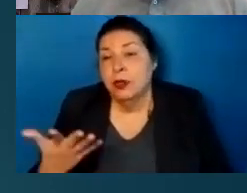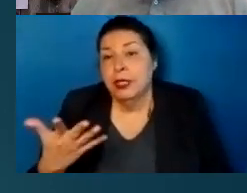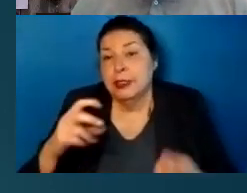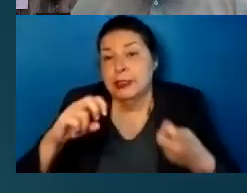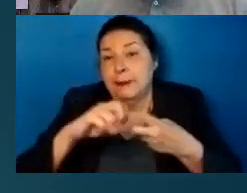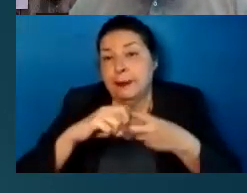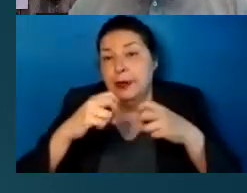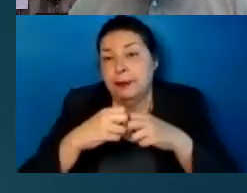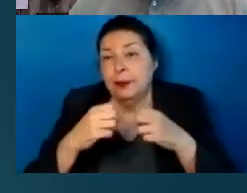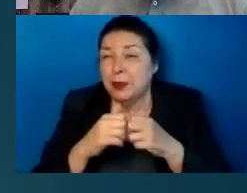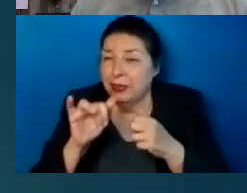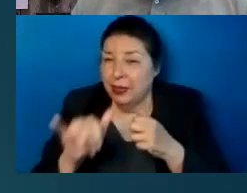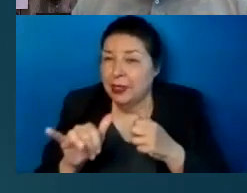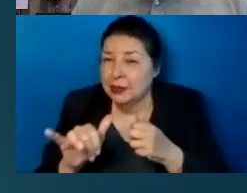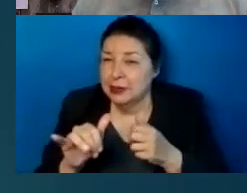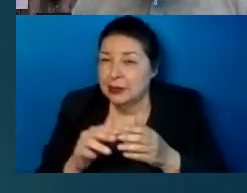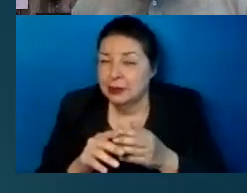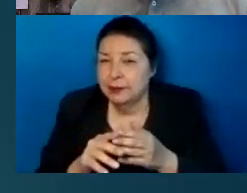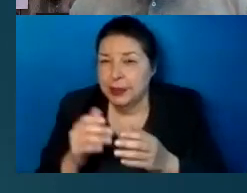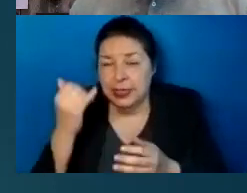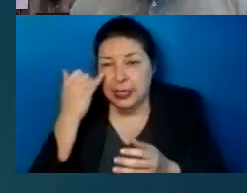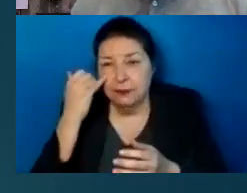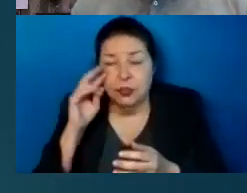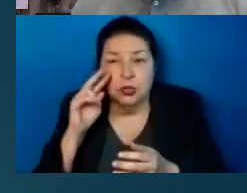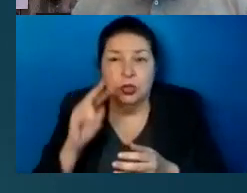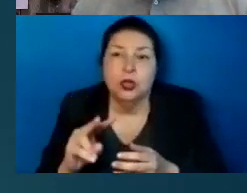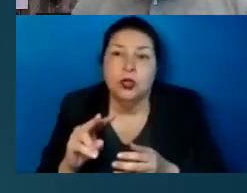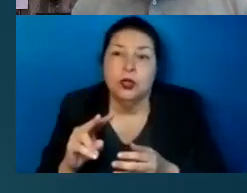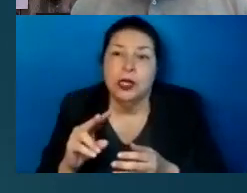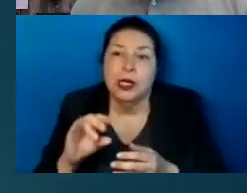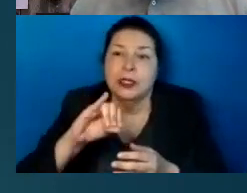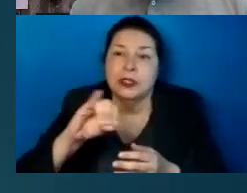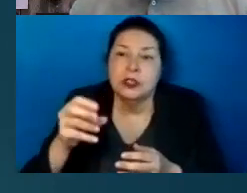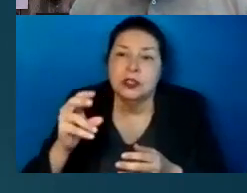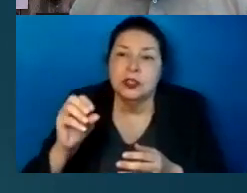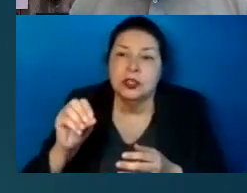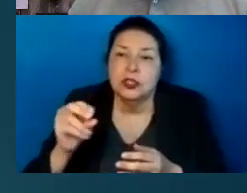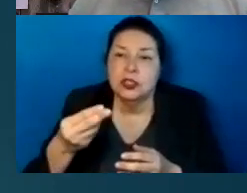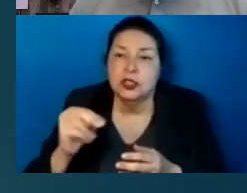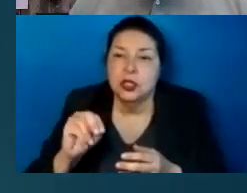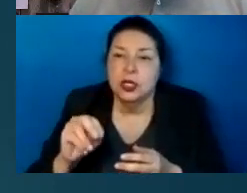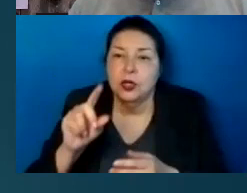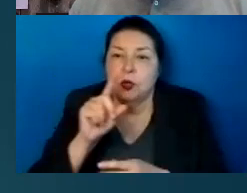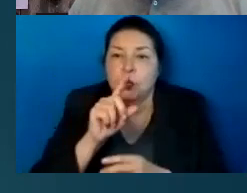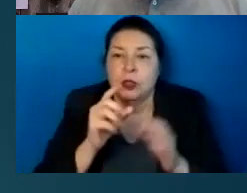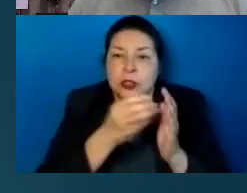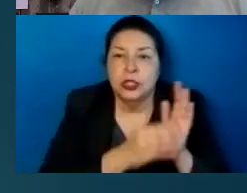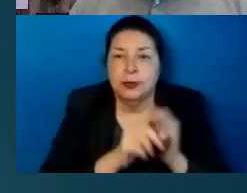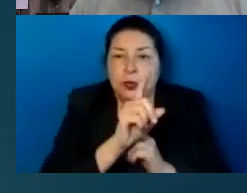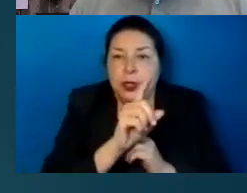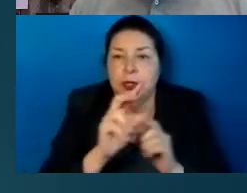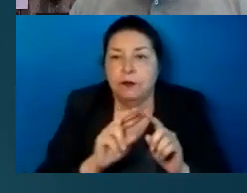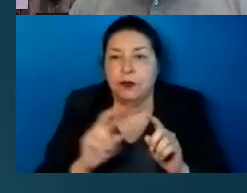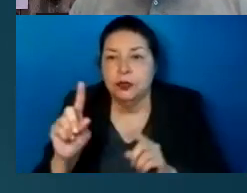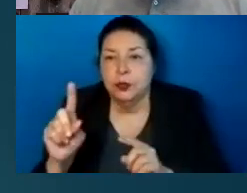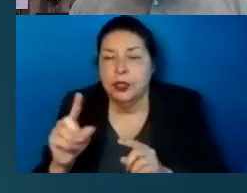problem with that. And if you take a look at John 1:1, you will see that in the